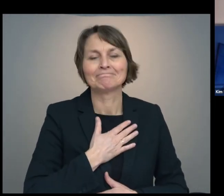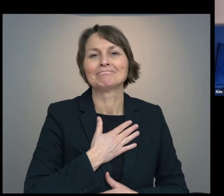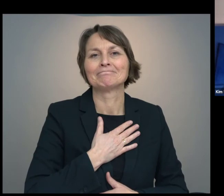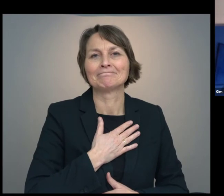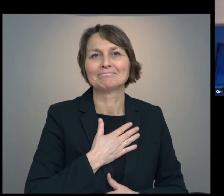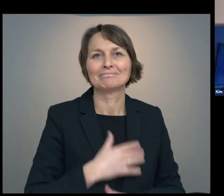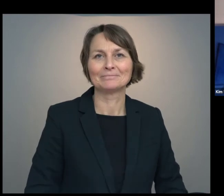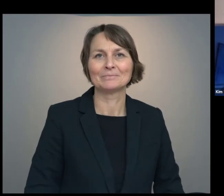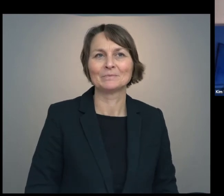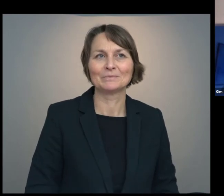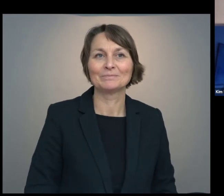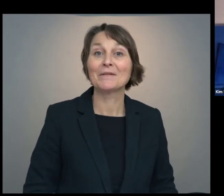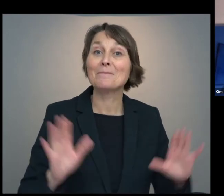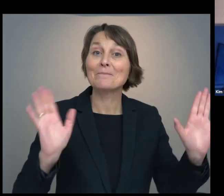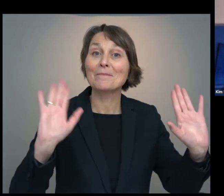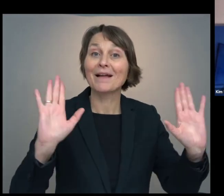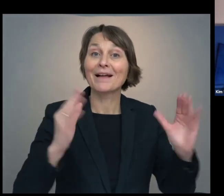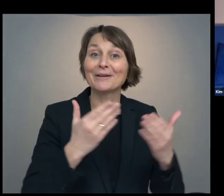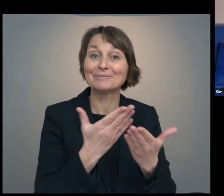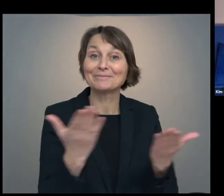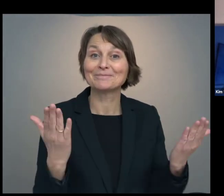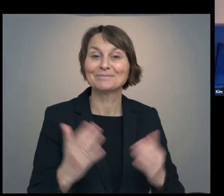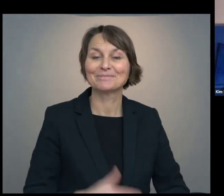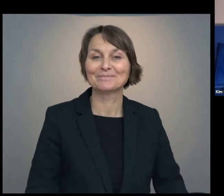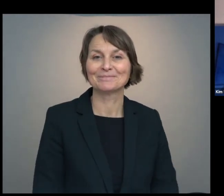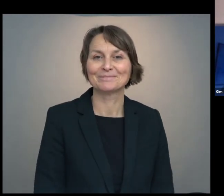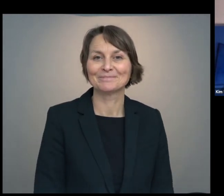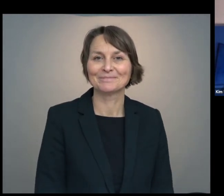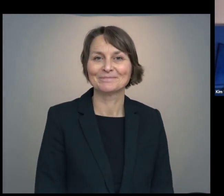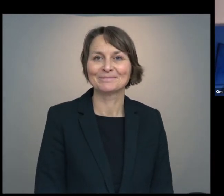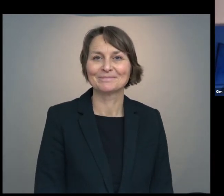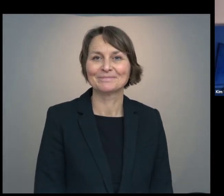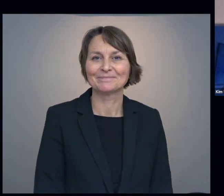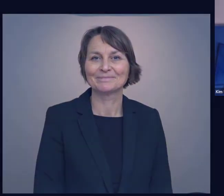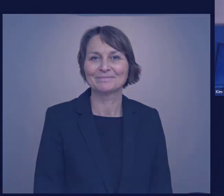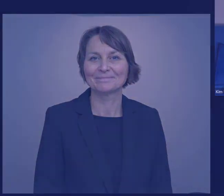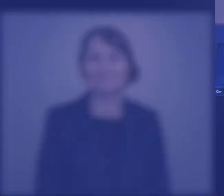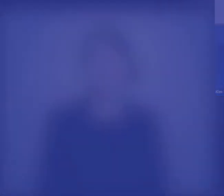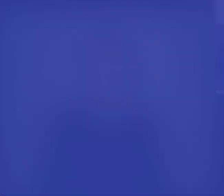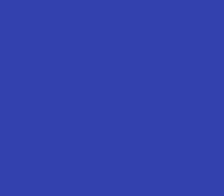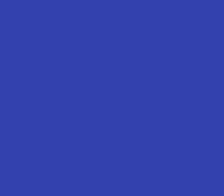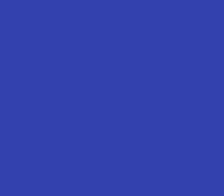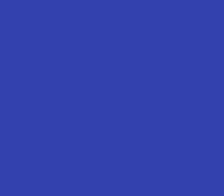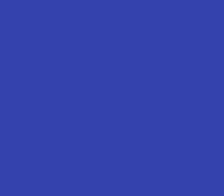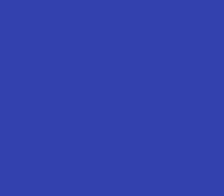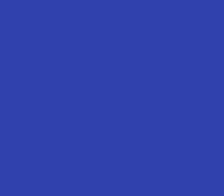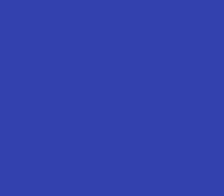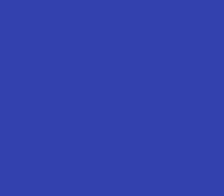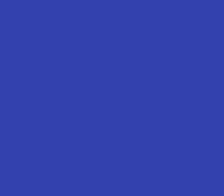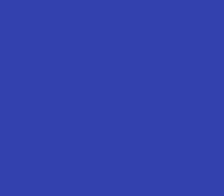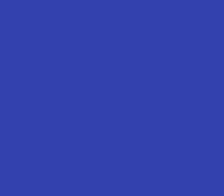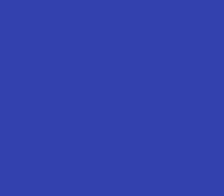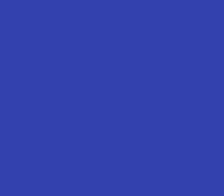Thanks. Very much appreciated. Yeah. Bye, everyone. Bye. Bye.